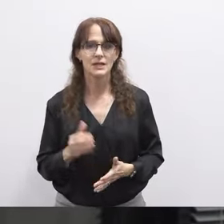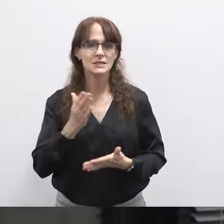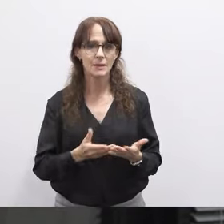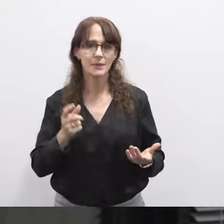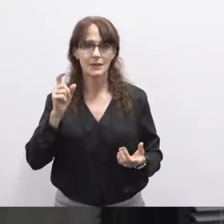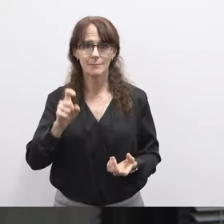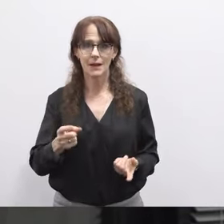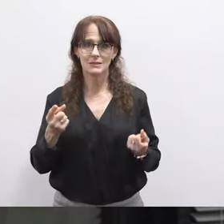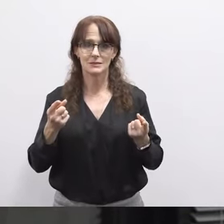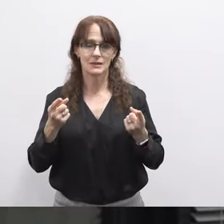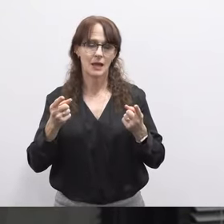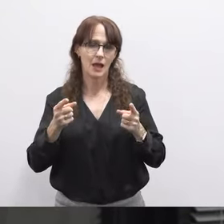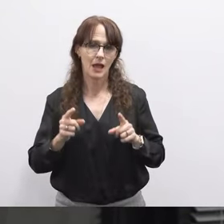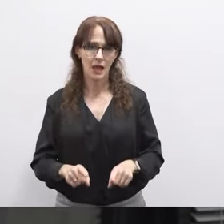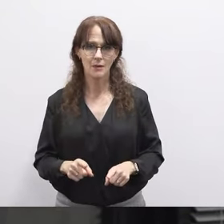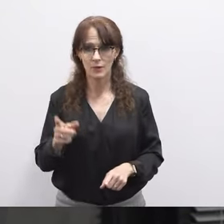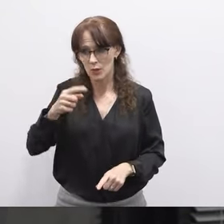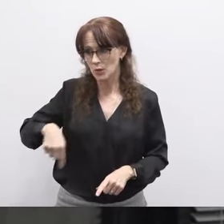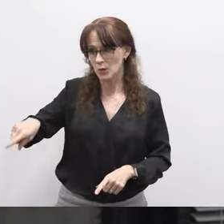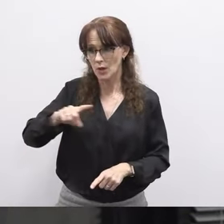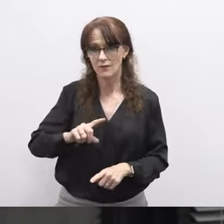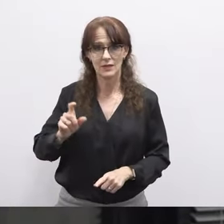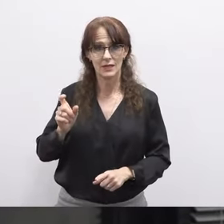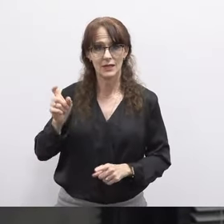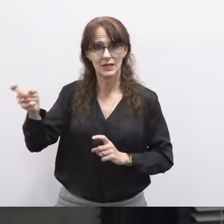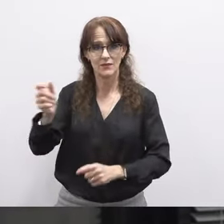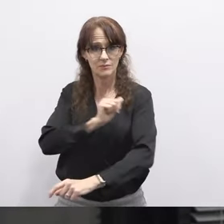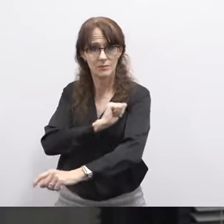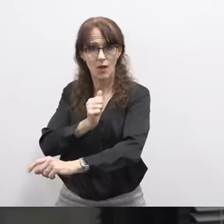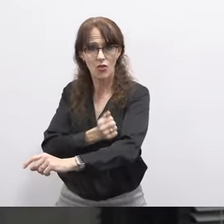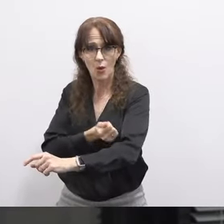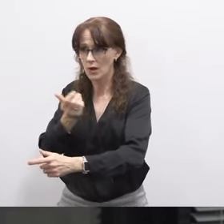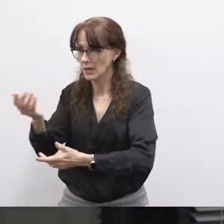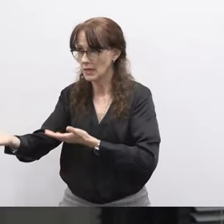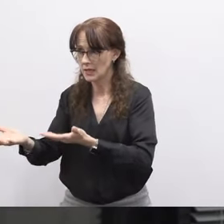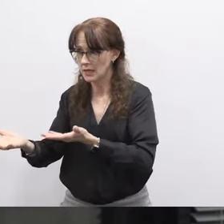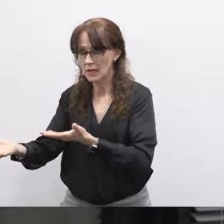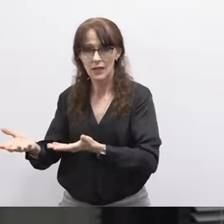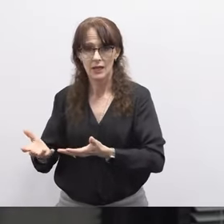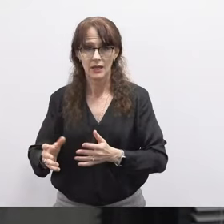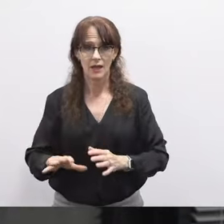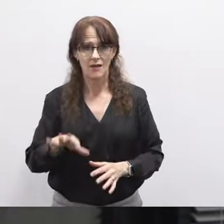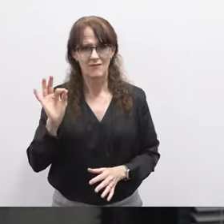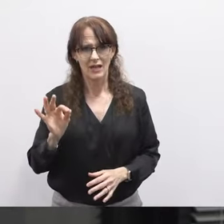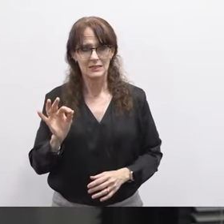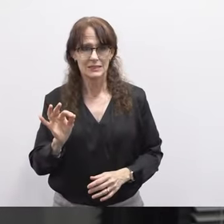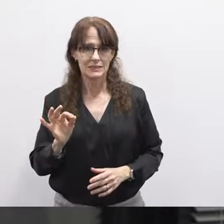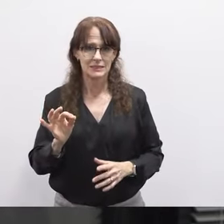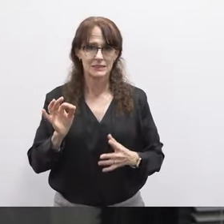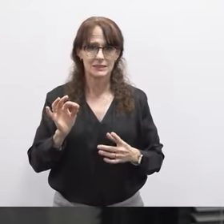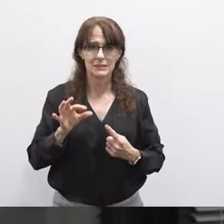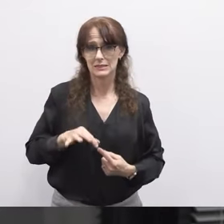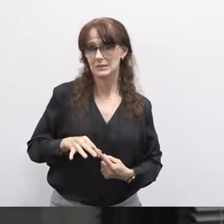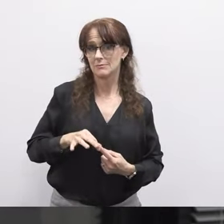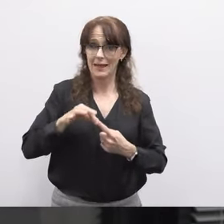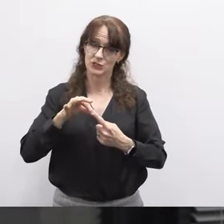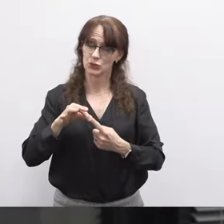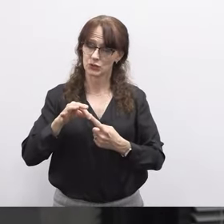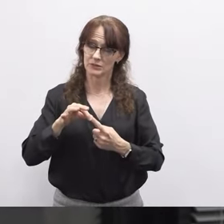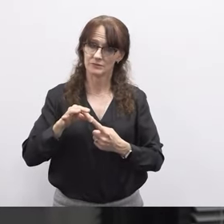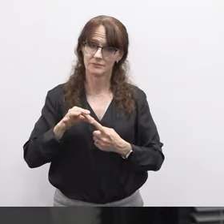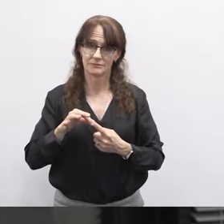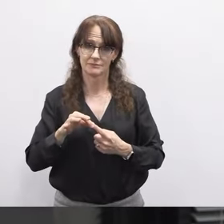has to happen. You guys have to give him some kind of authority, because I find it really special